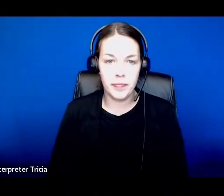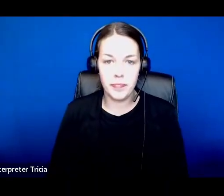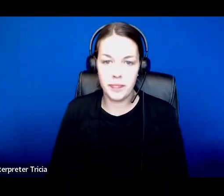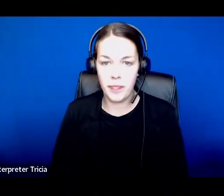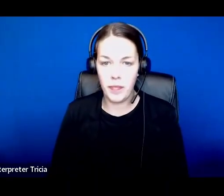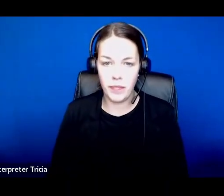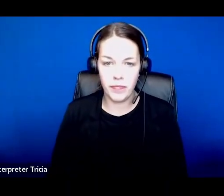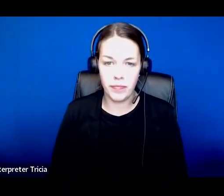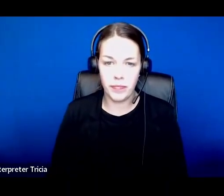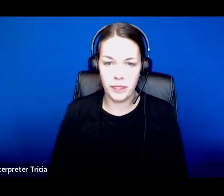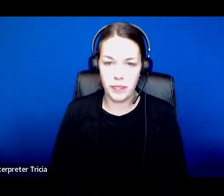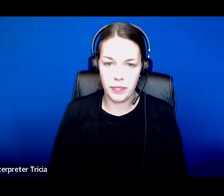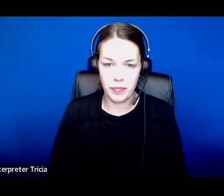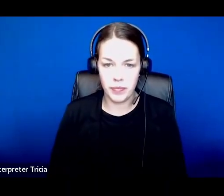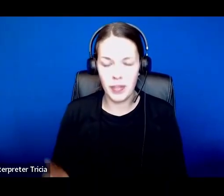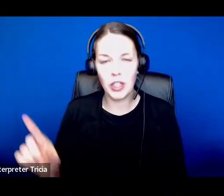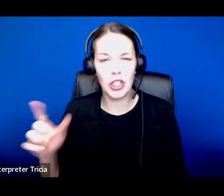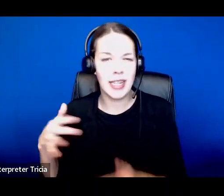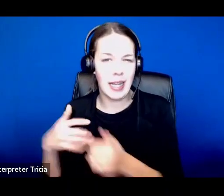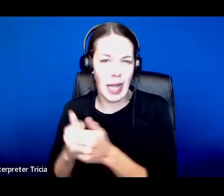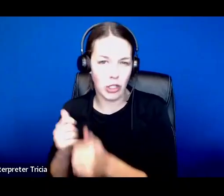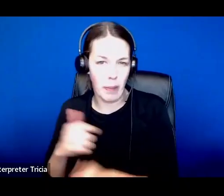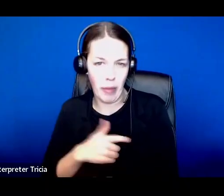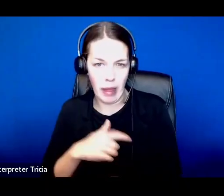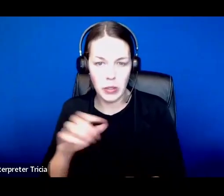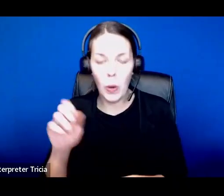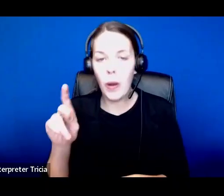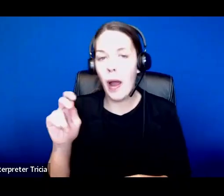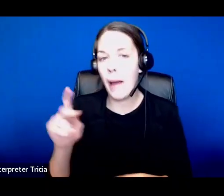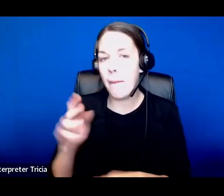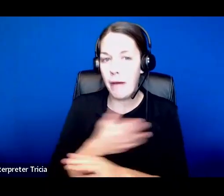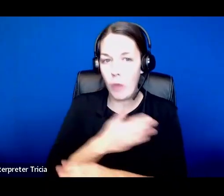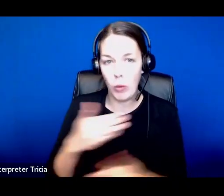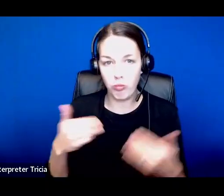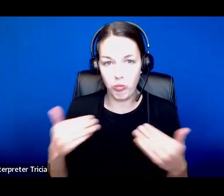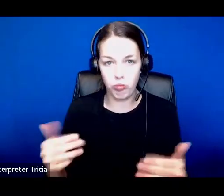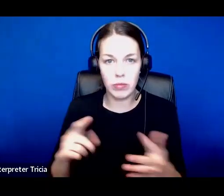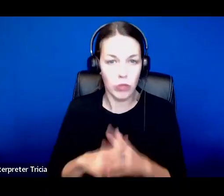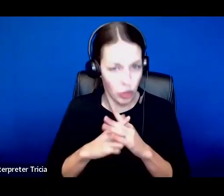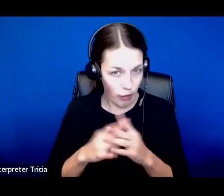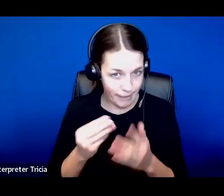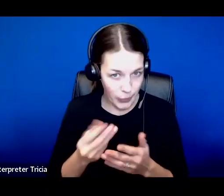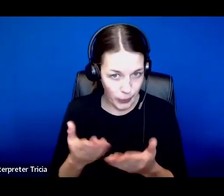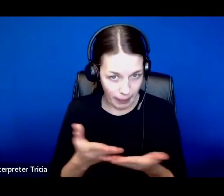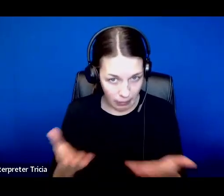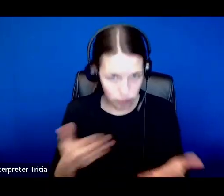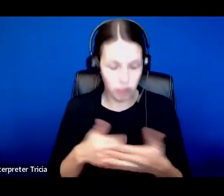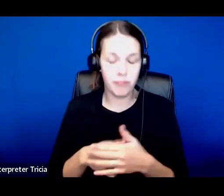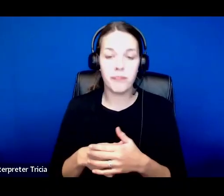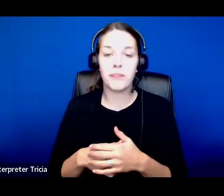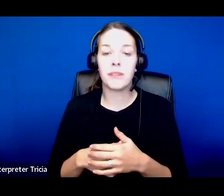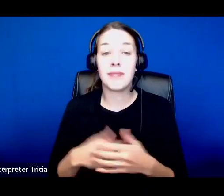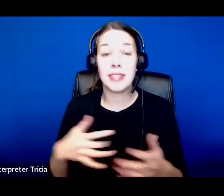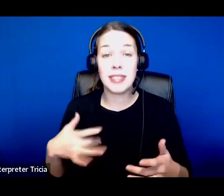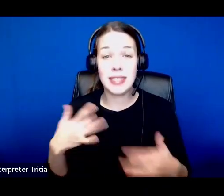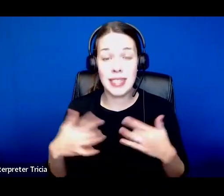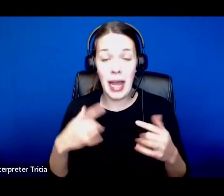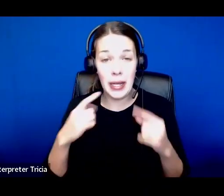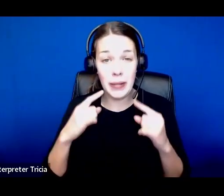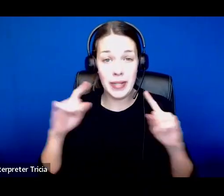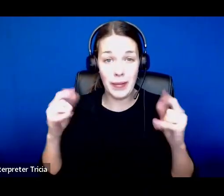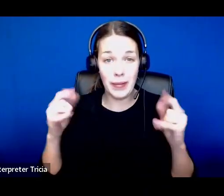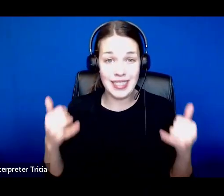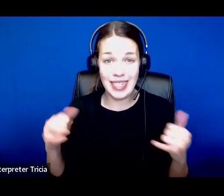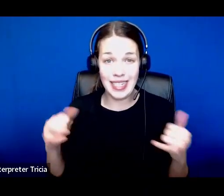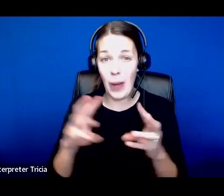Oh, well, we'll get and she can catch up with us. So before we get started, a few housekeeping items. We are excited to announce that